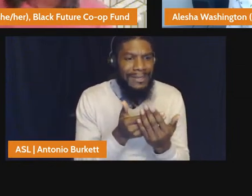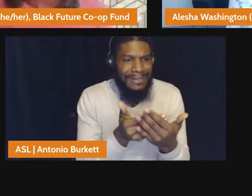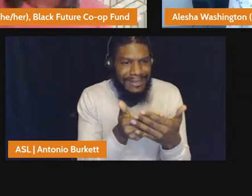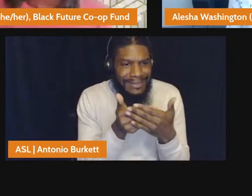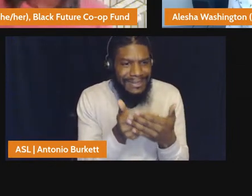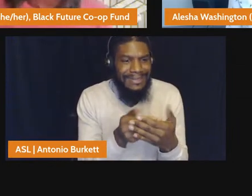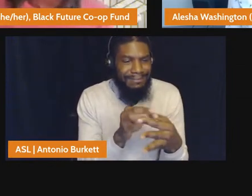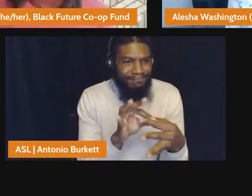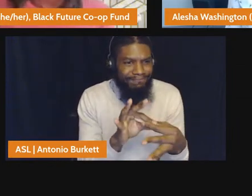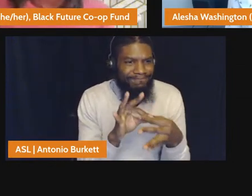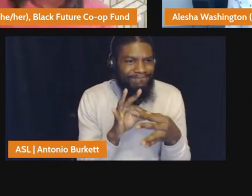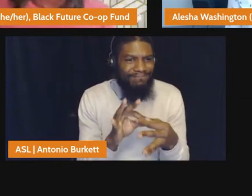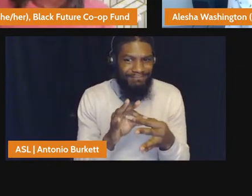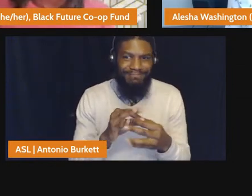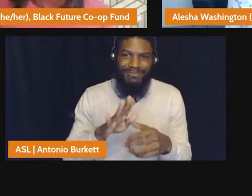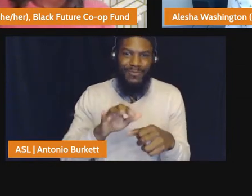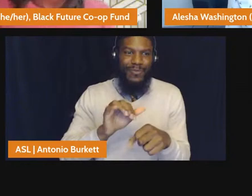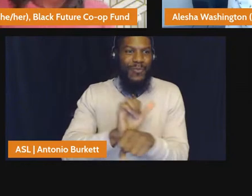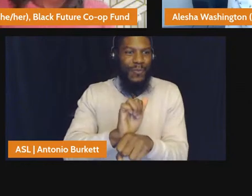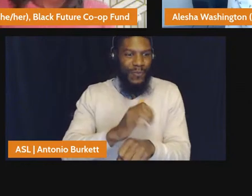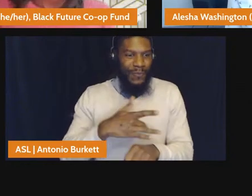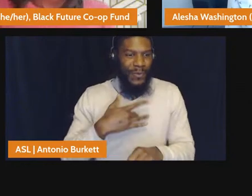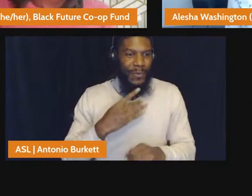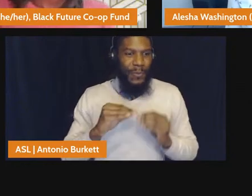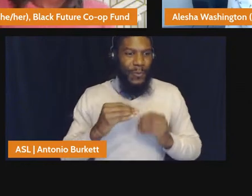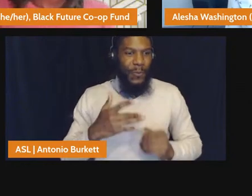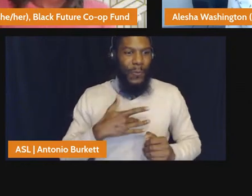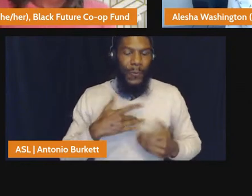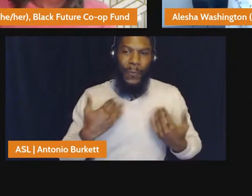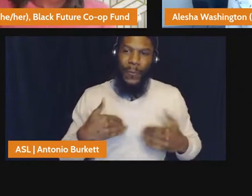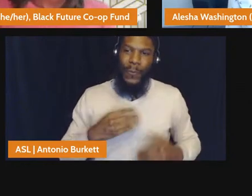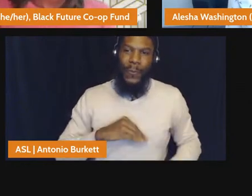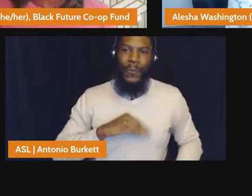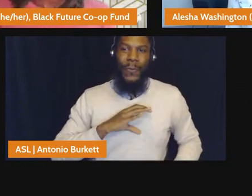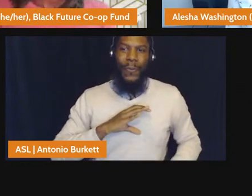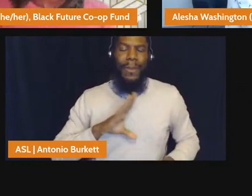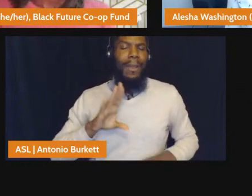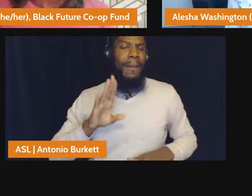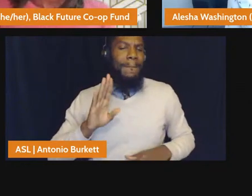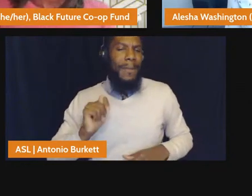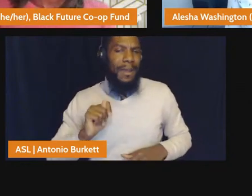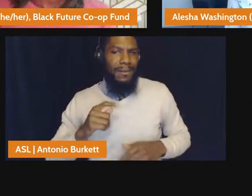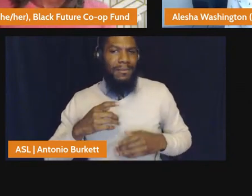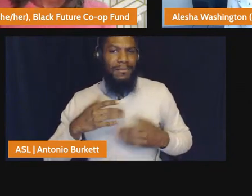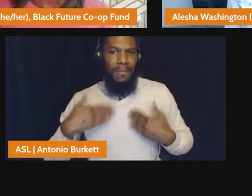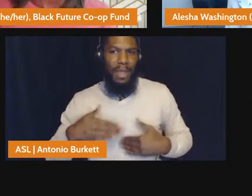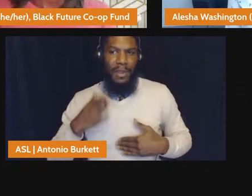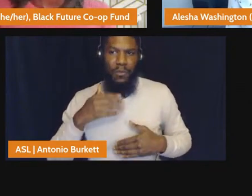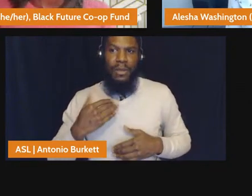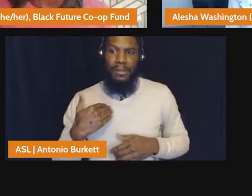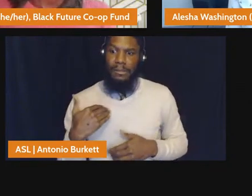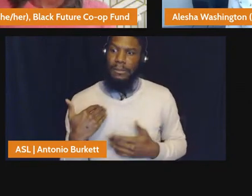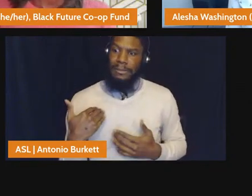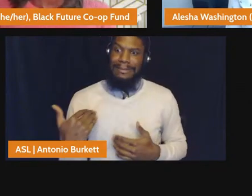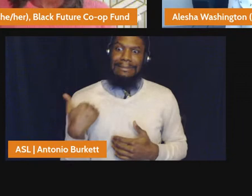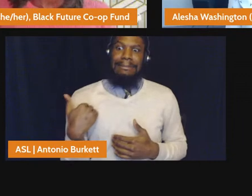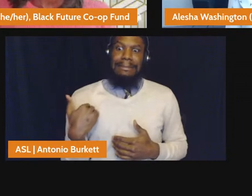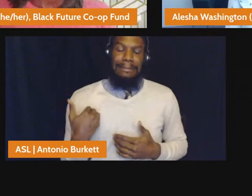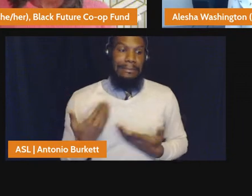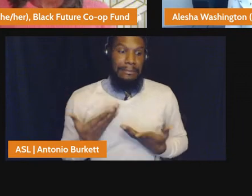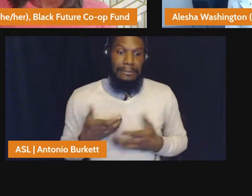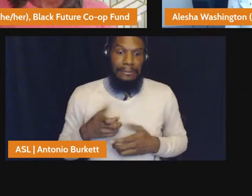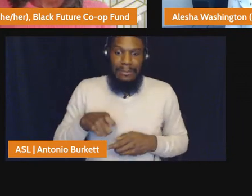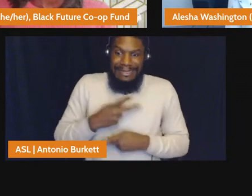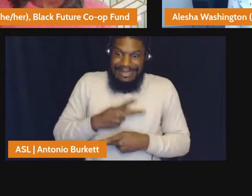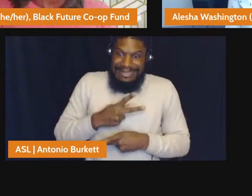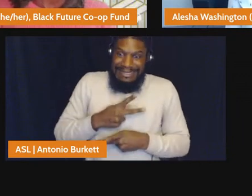on about your work. But your body will tell you if things have gone wrong. And mine sure did back in the day before I started